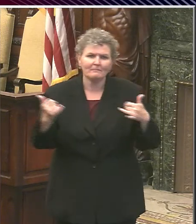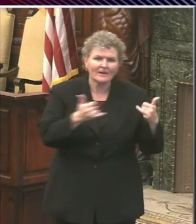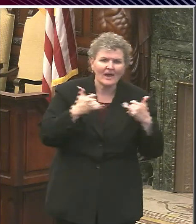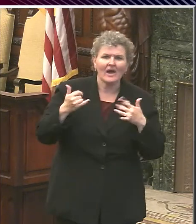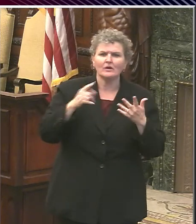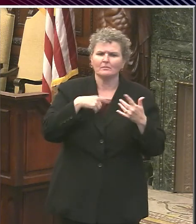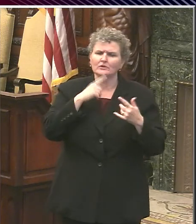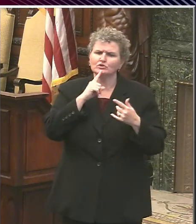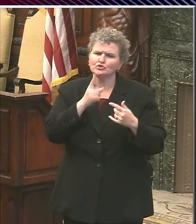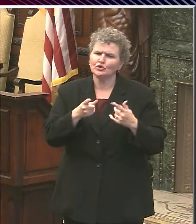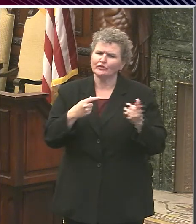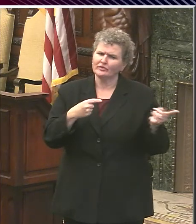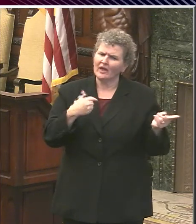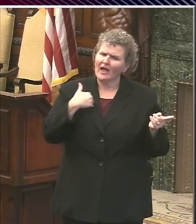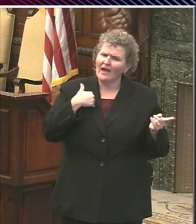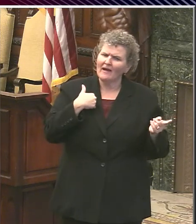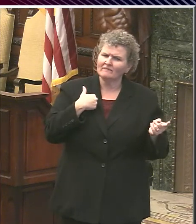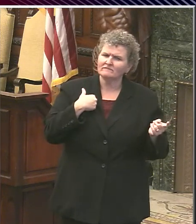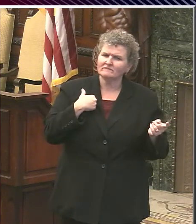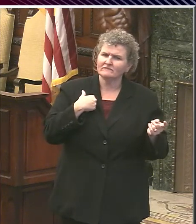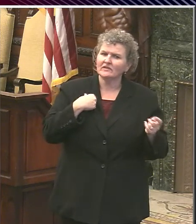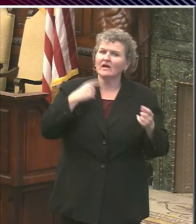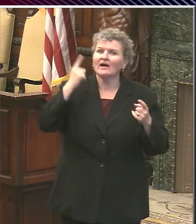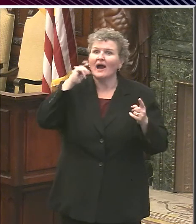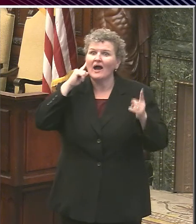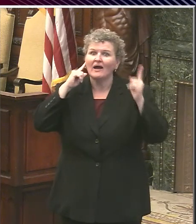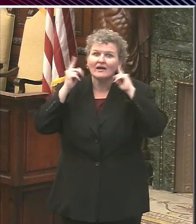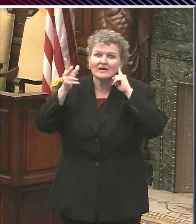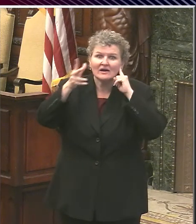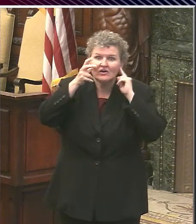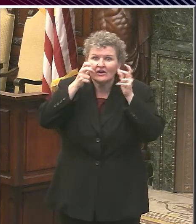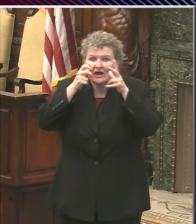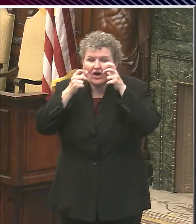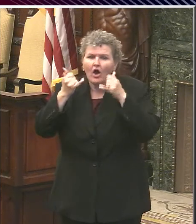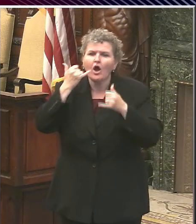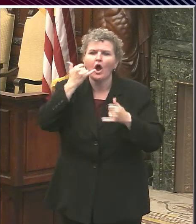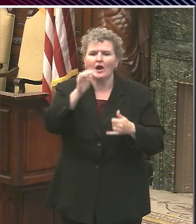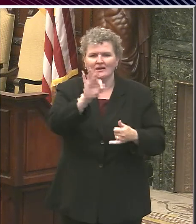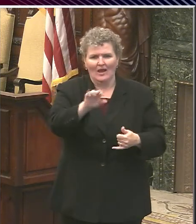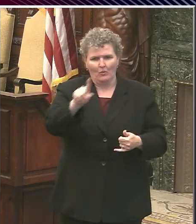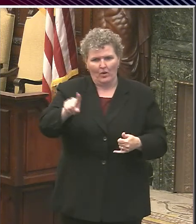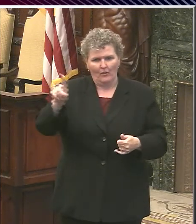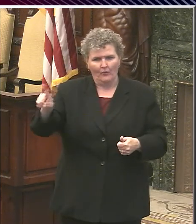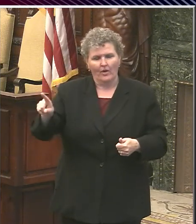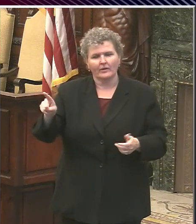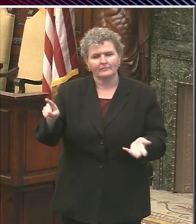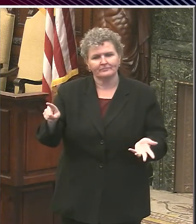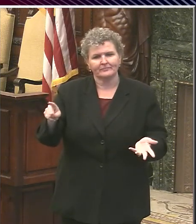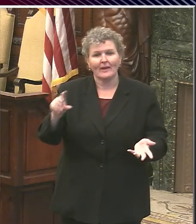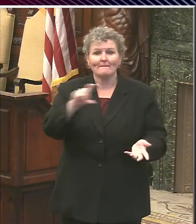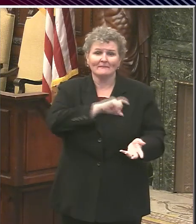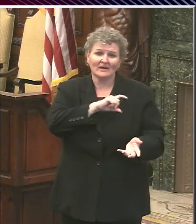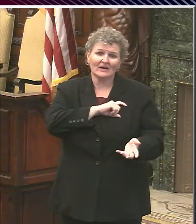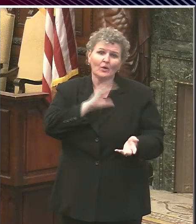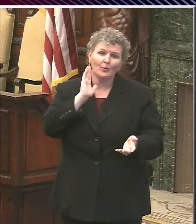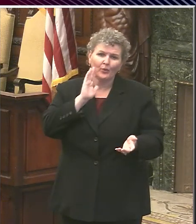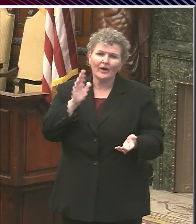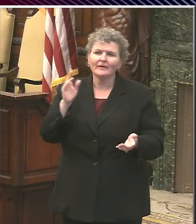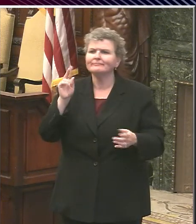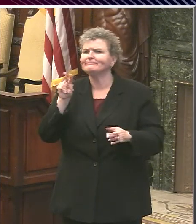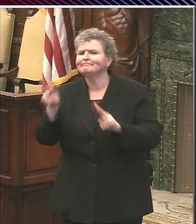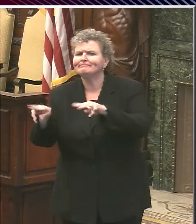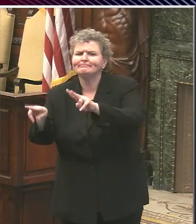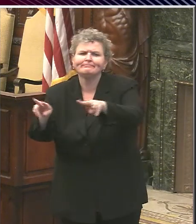have there's eyes and ears of folks there who can call 911. And there'll be police patrols and there's around